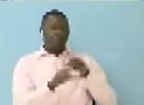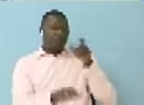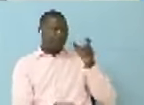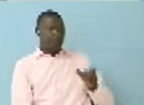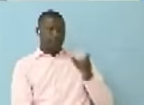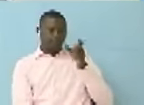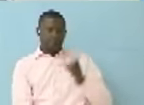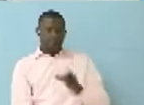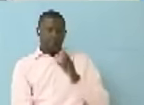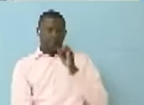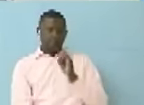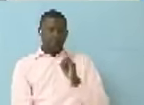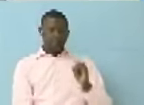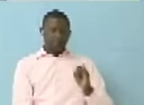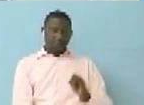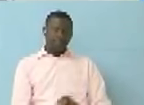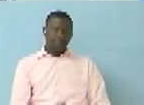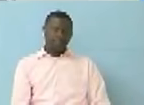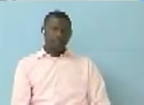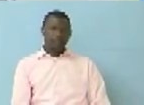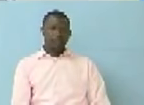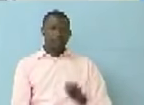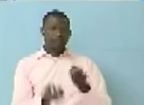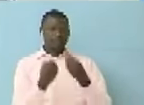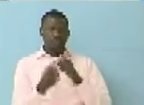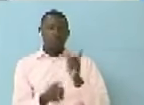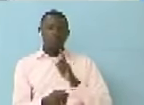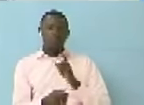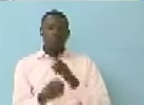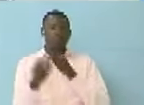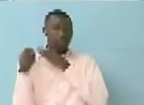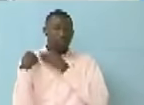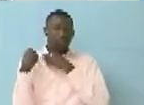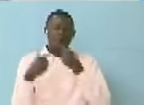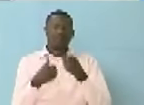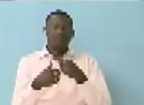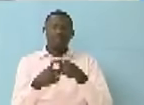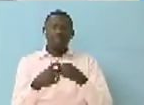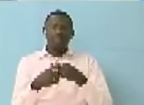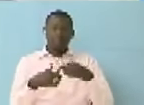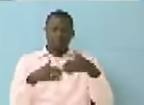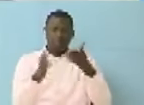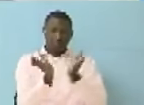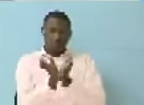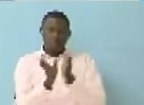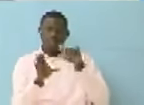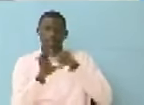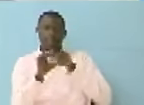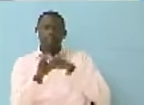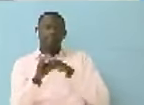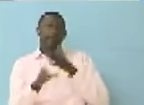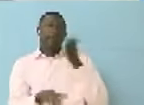members, tell us what was the role of the panel members. Panel